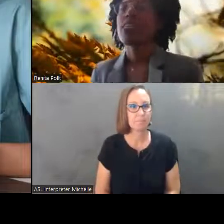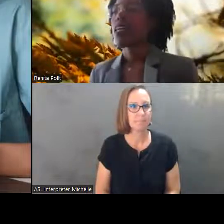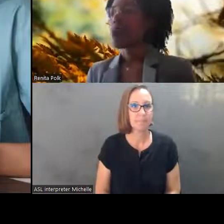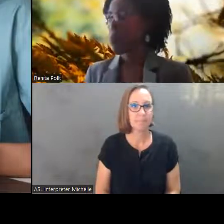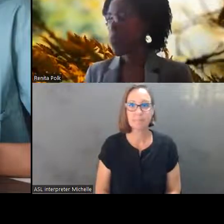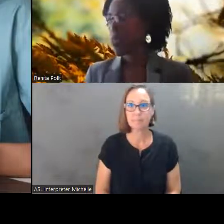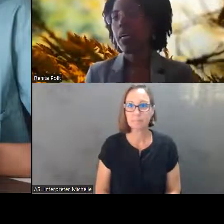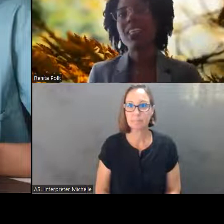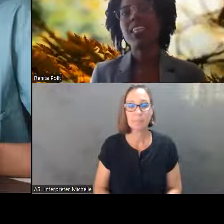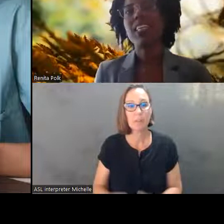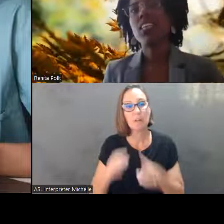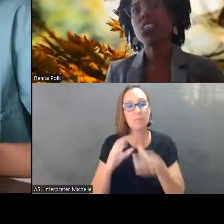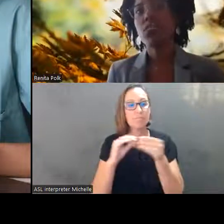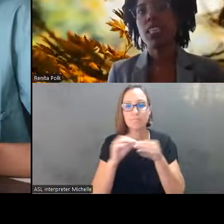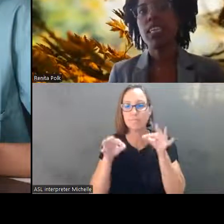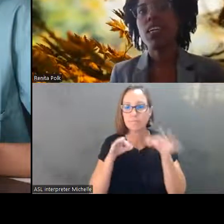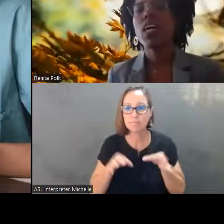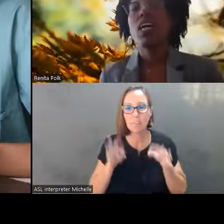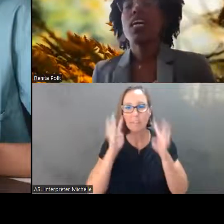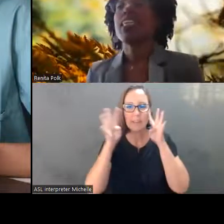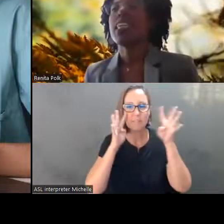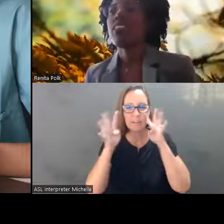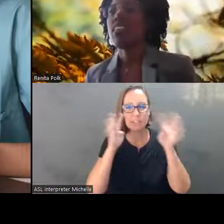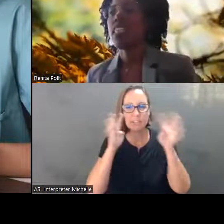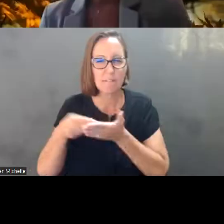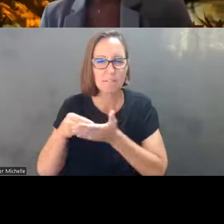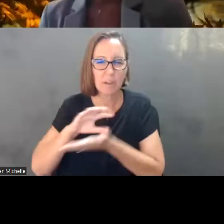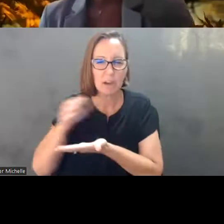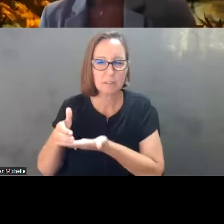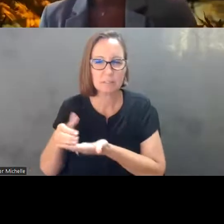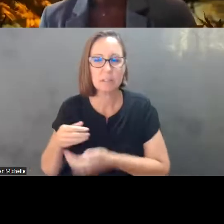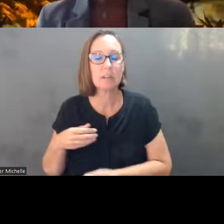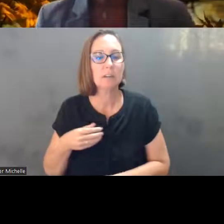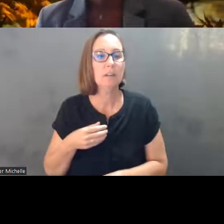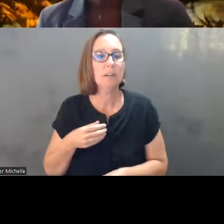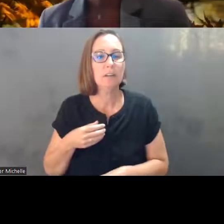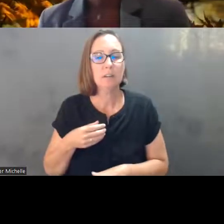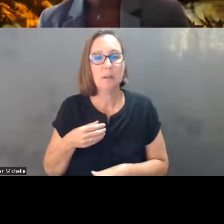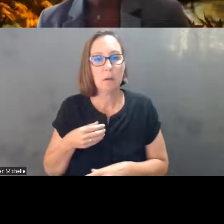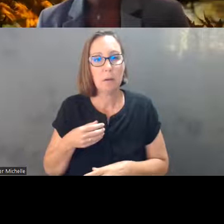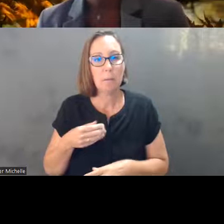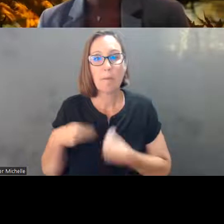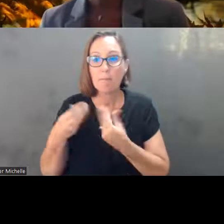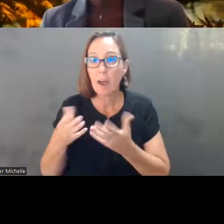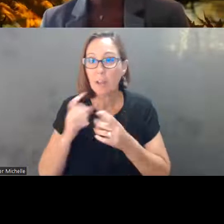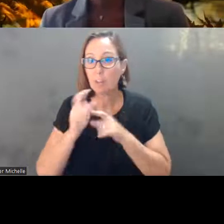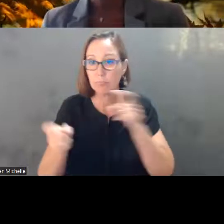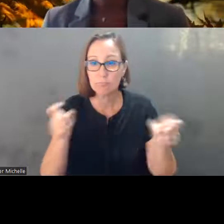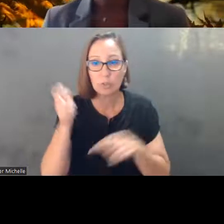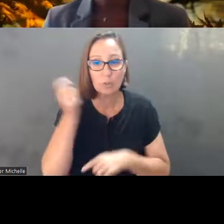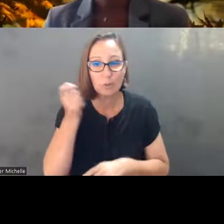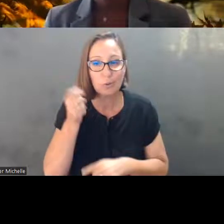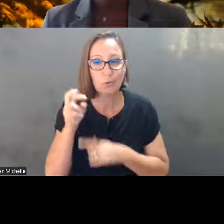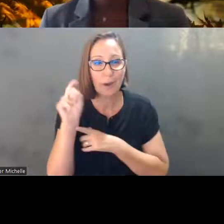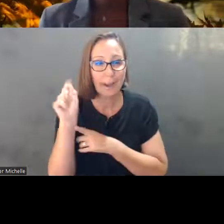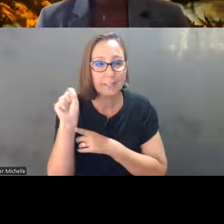So I'll talk a bit more about the Innovation Fund now. The Innovation Fund is providing grants for new and